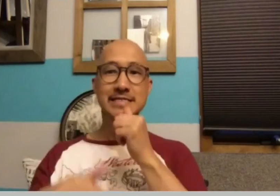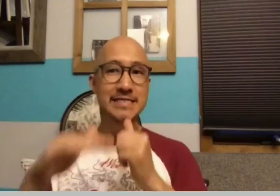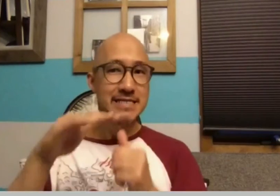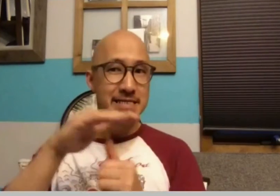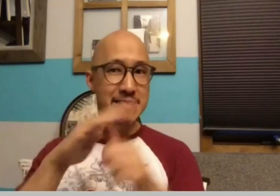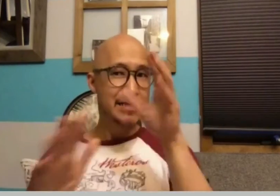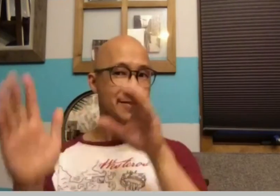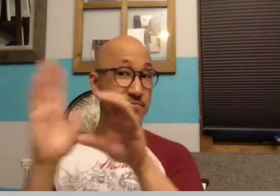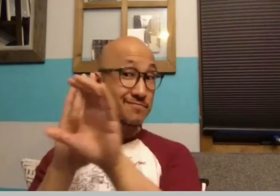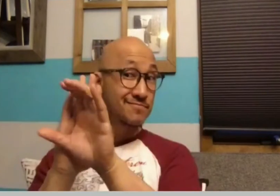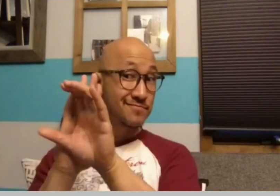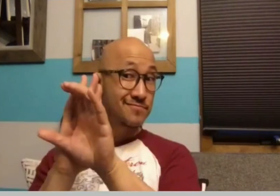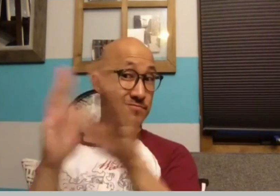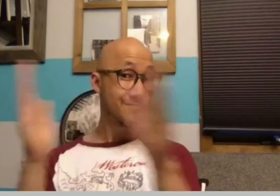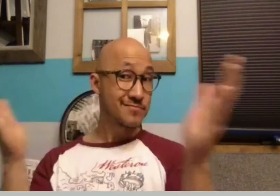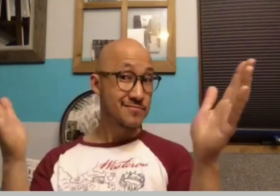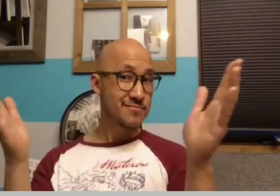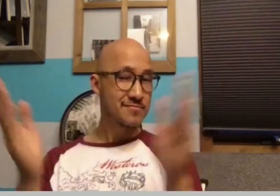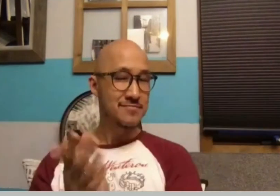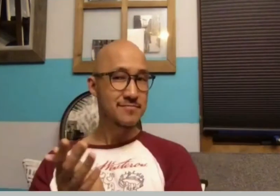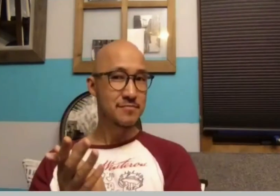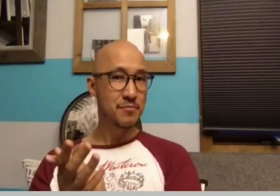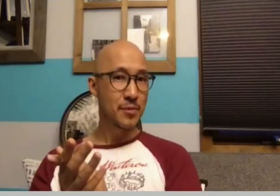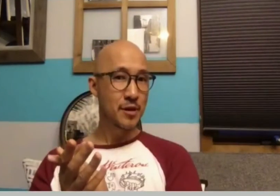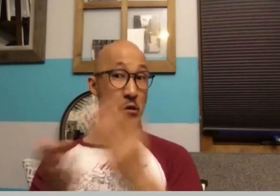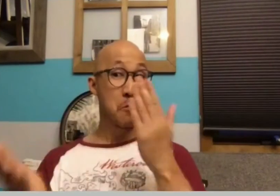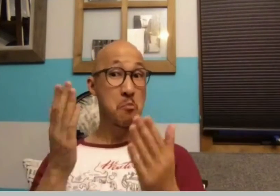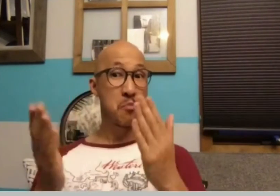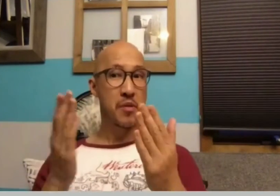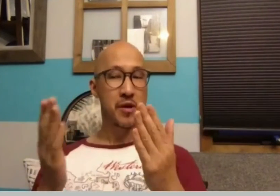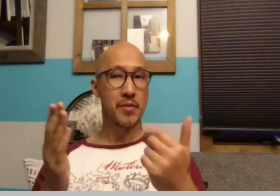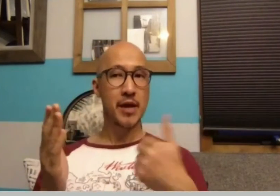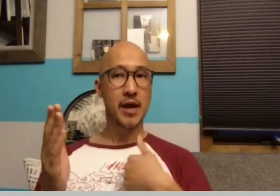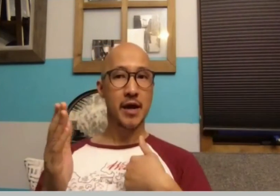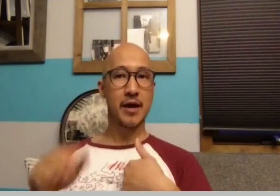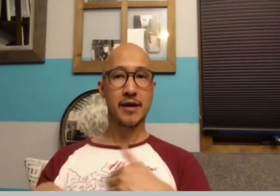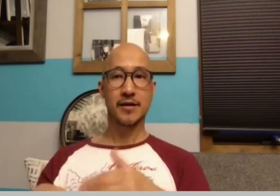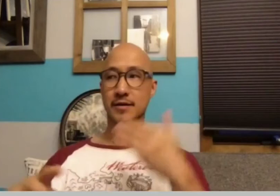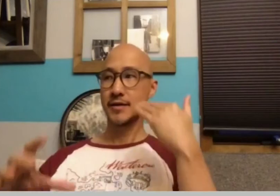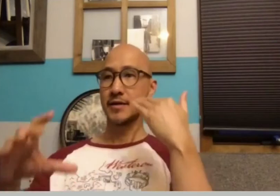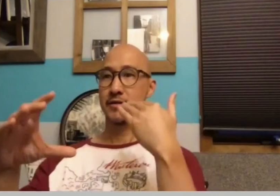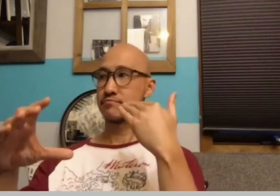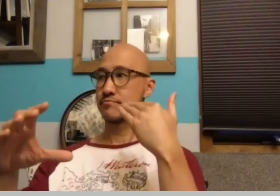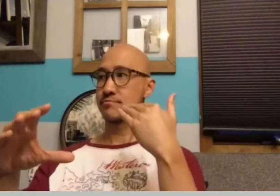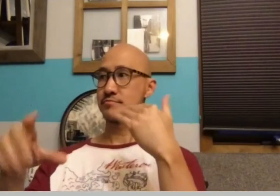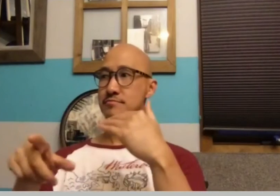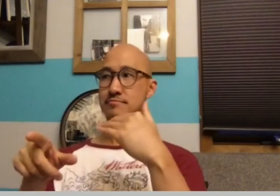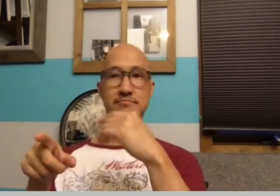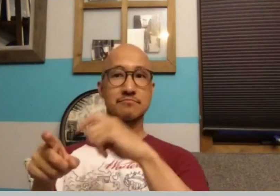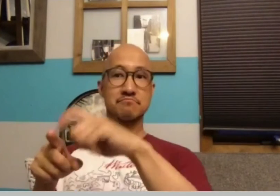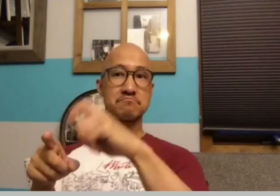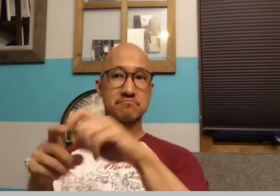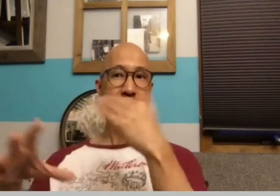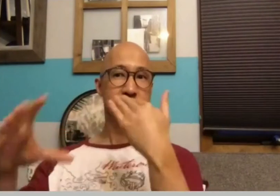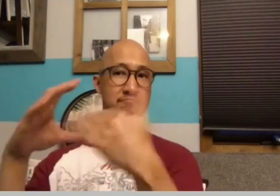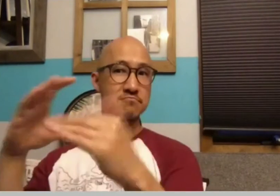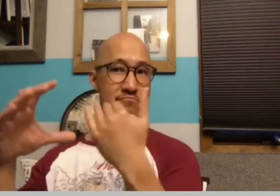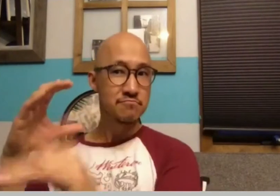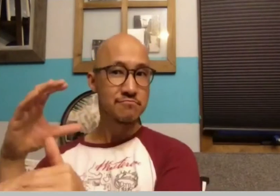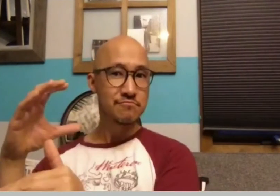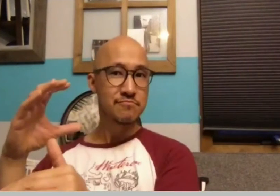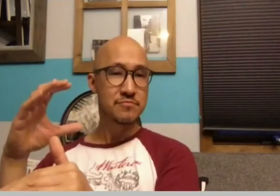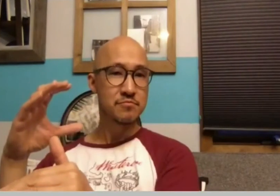God was BCC'd on every one? We don't have Baals and Ashtoreths for sure today, but we certainly have money,